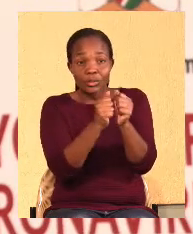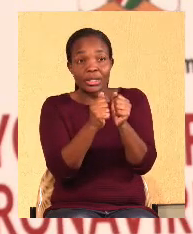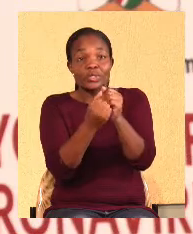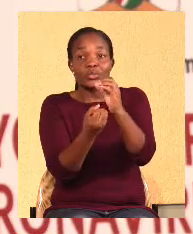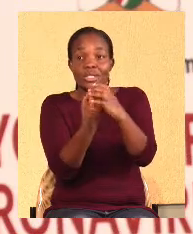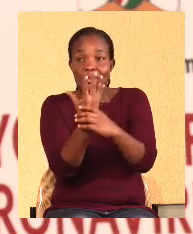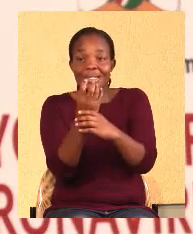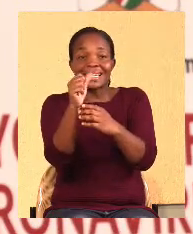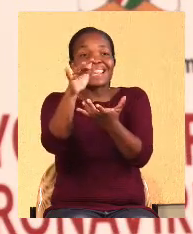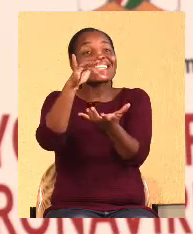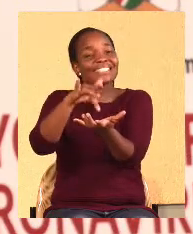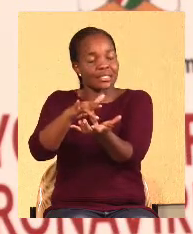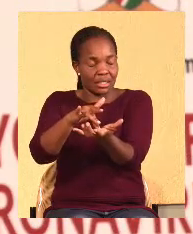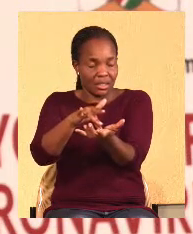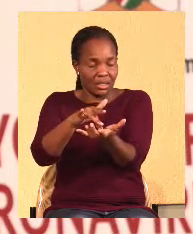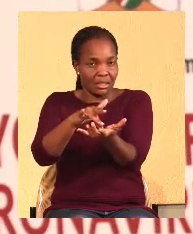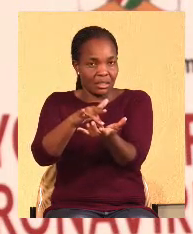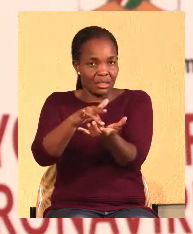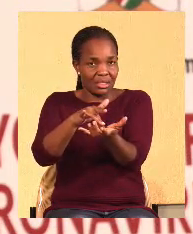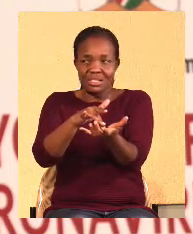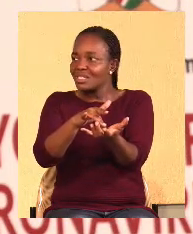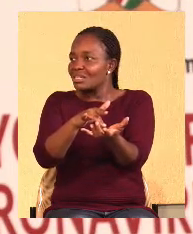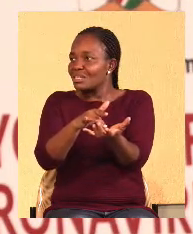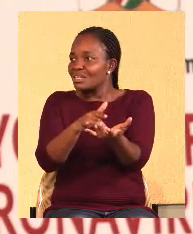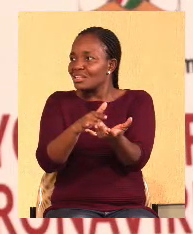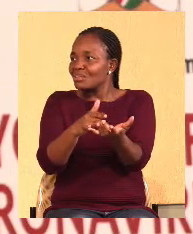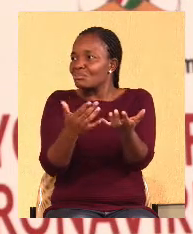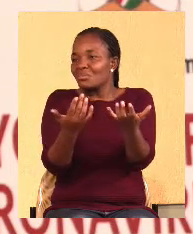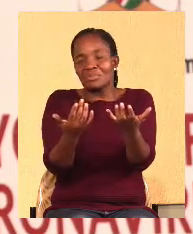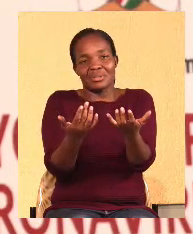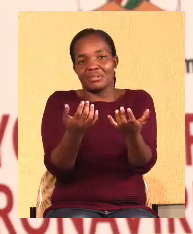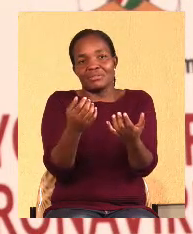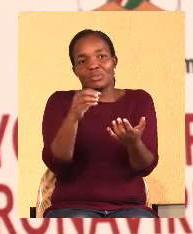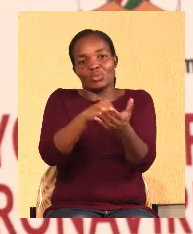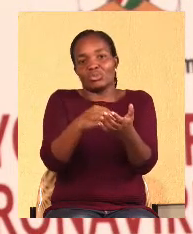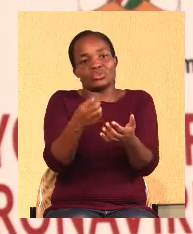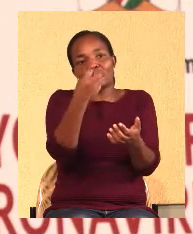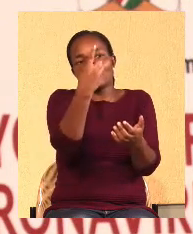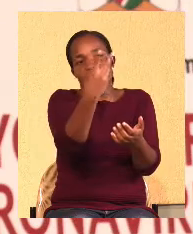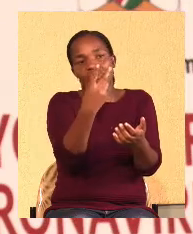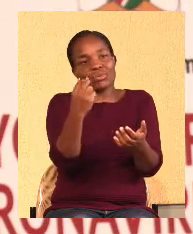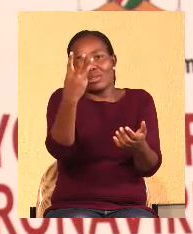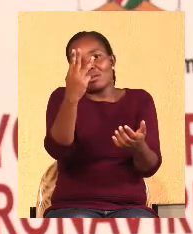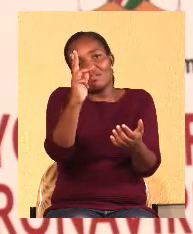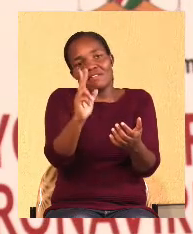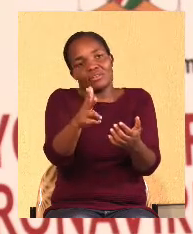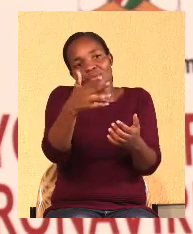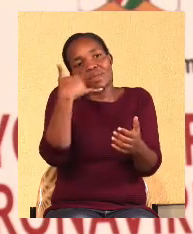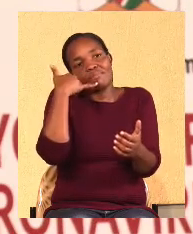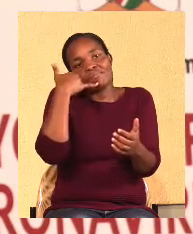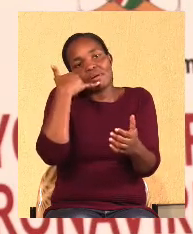hotlines. Even if just maybe managed by two people or three, and they don't need maybe to